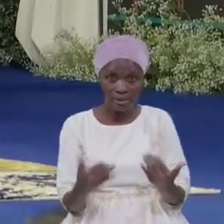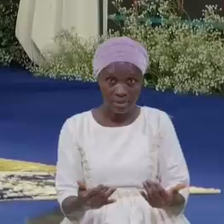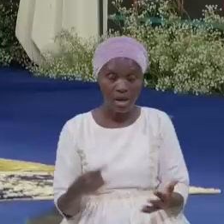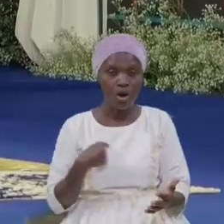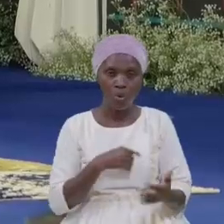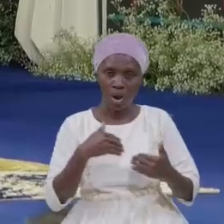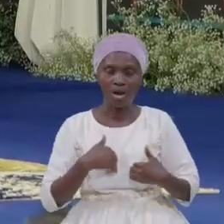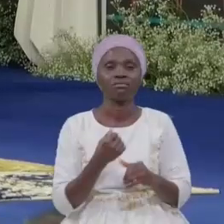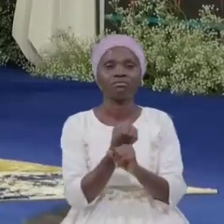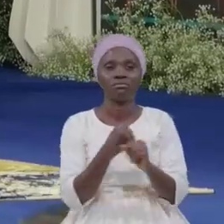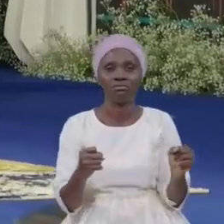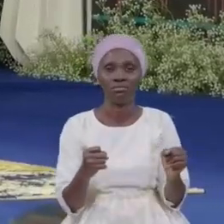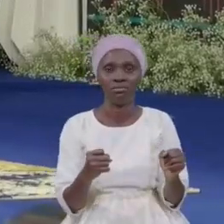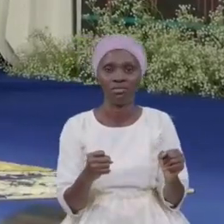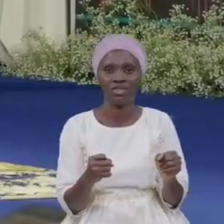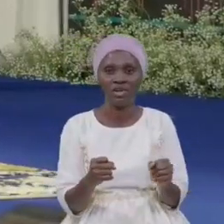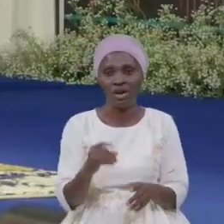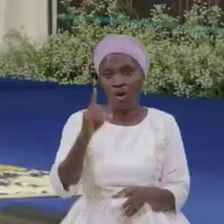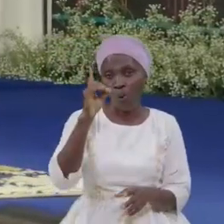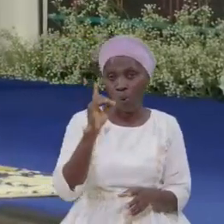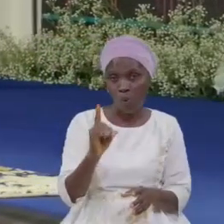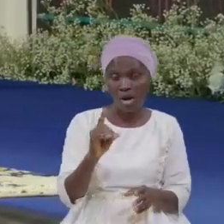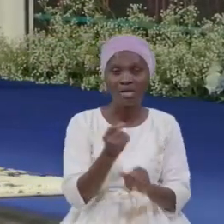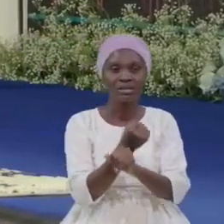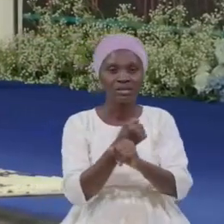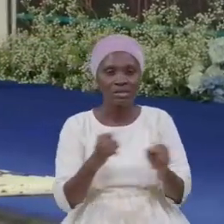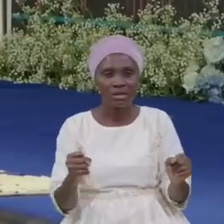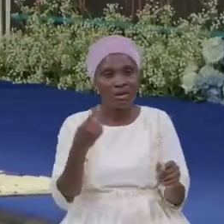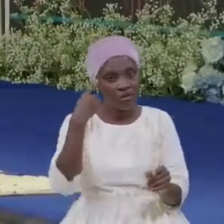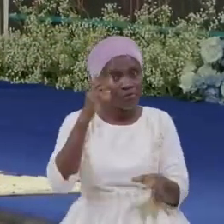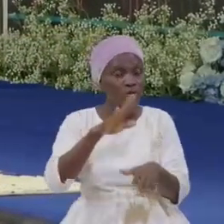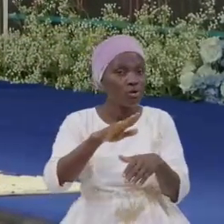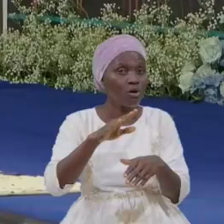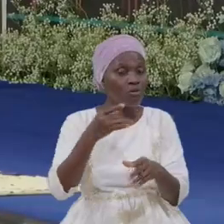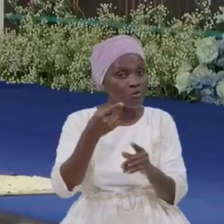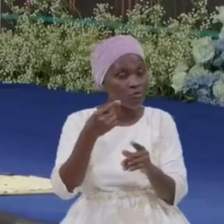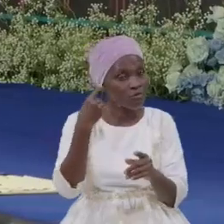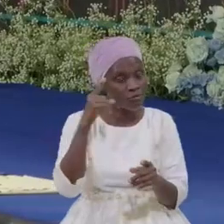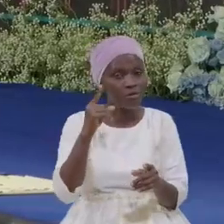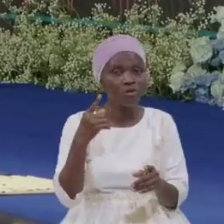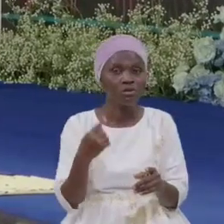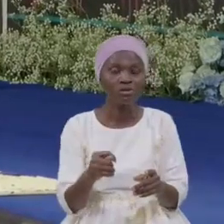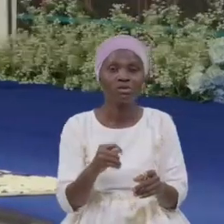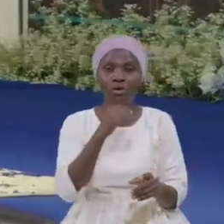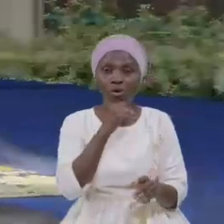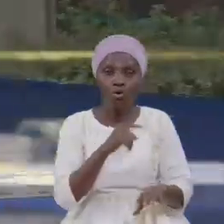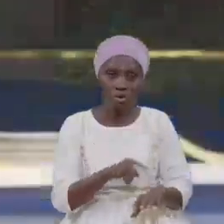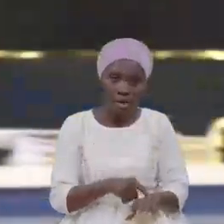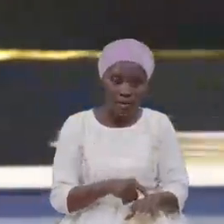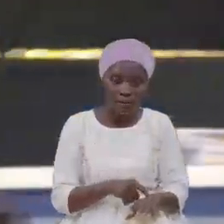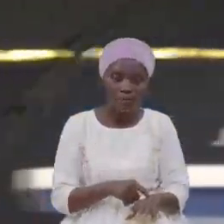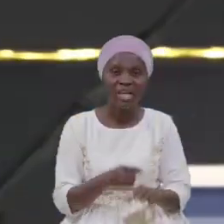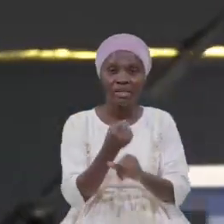salvation. One, salvation of the old time. Two, salvation of the